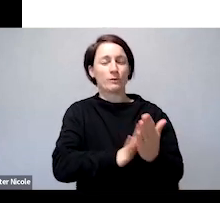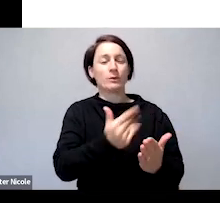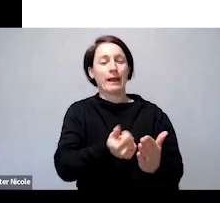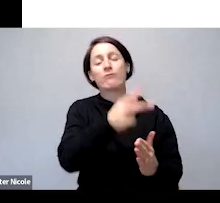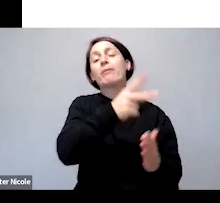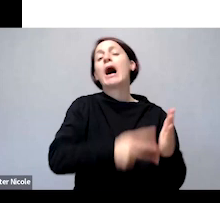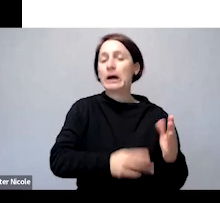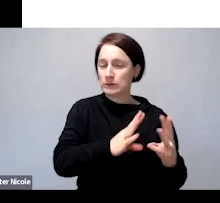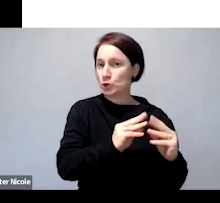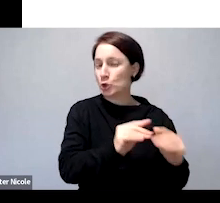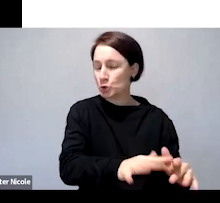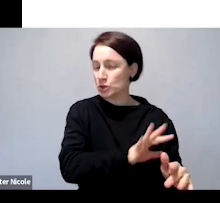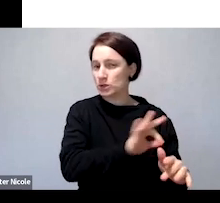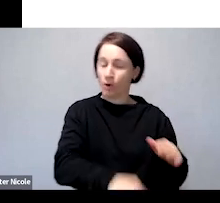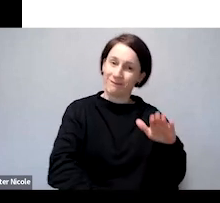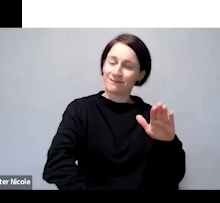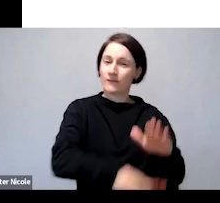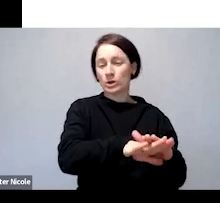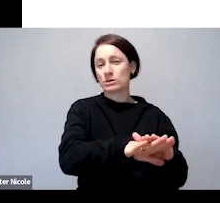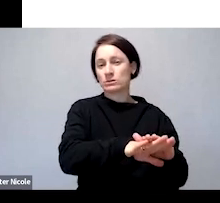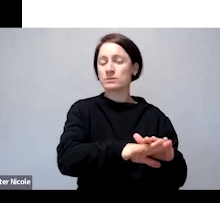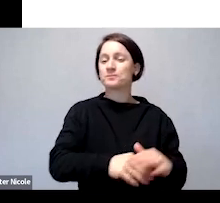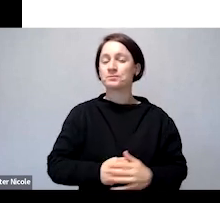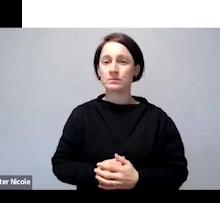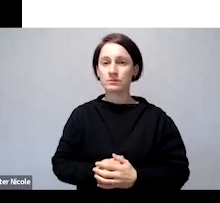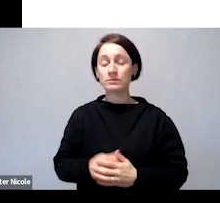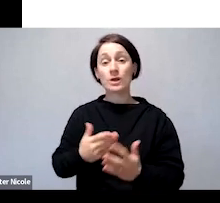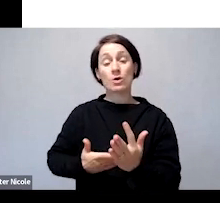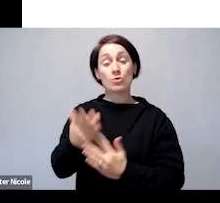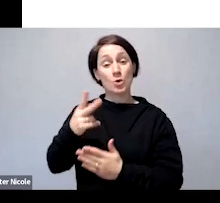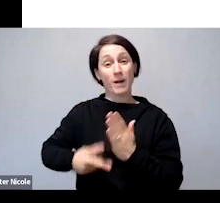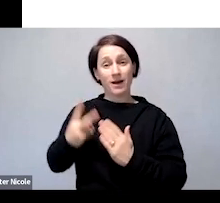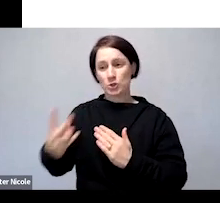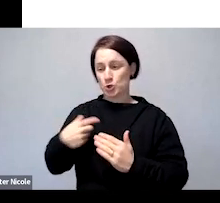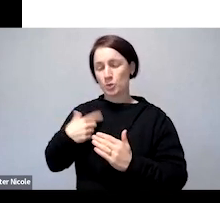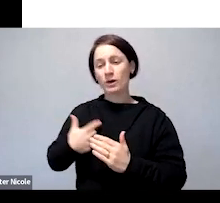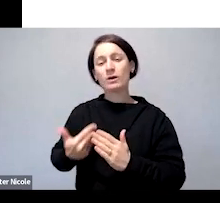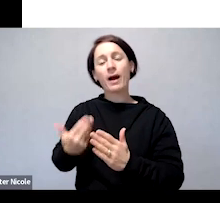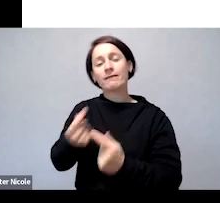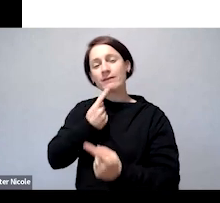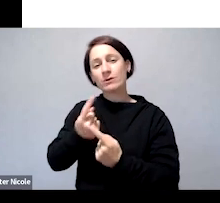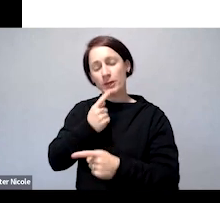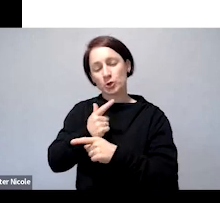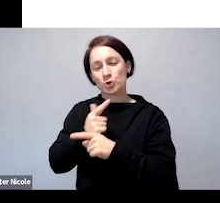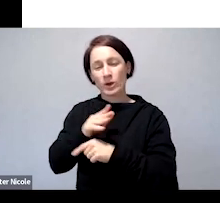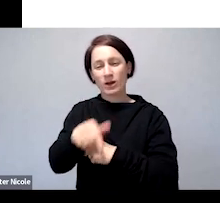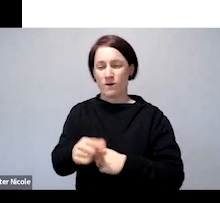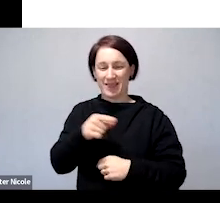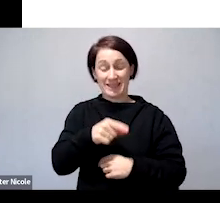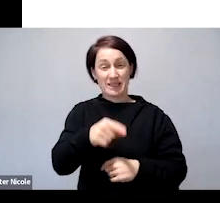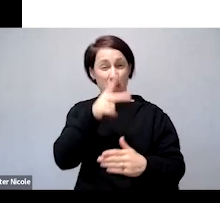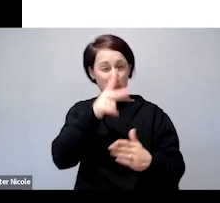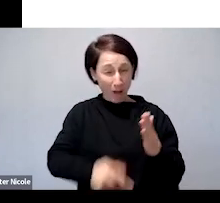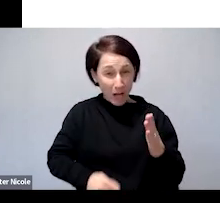part 2 of the DIDRR Framework and Toolkit, I've spent some time talking about the importance of this, because partial solutions